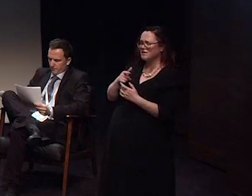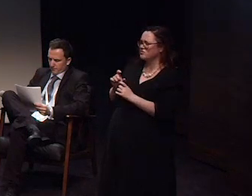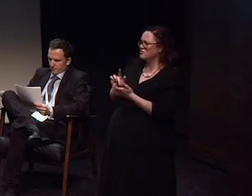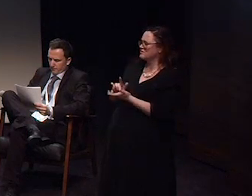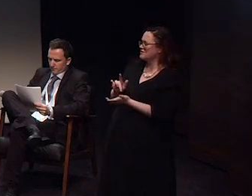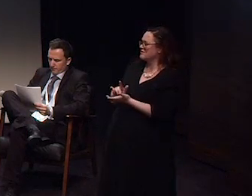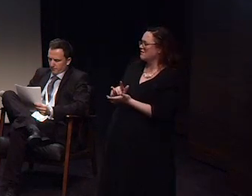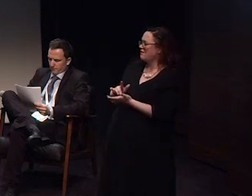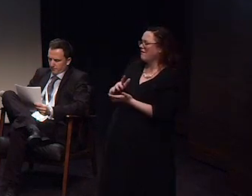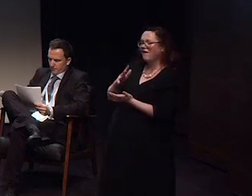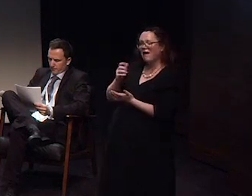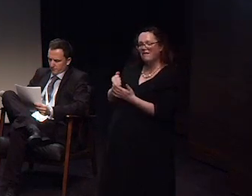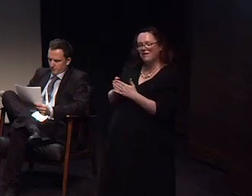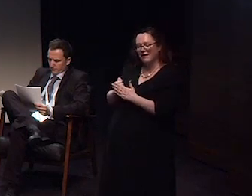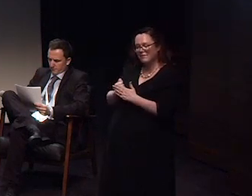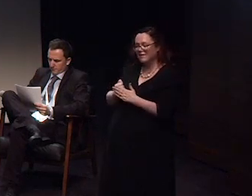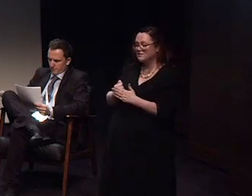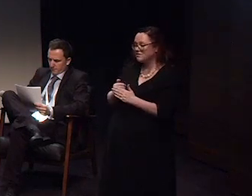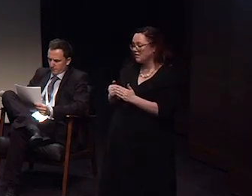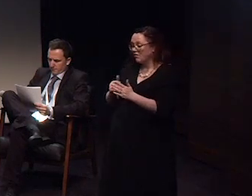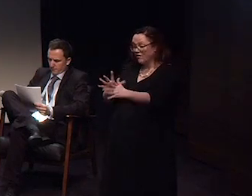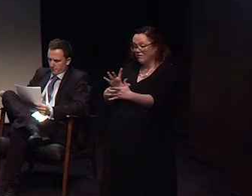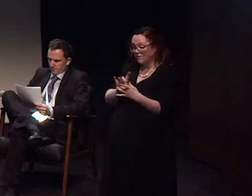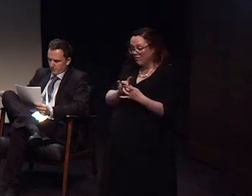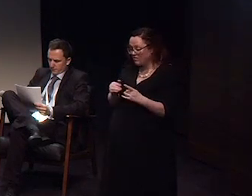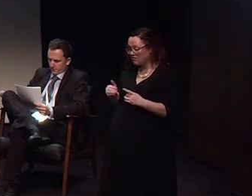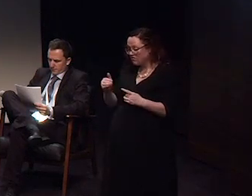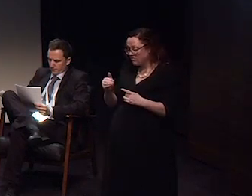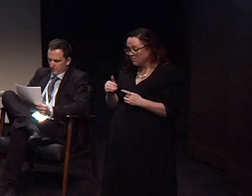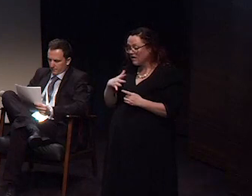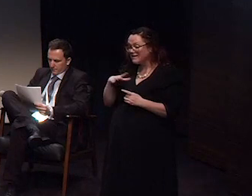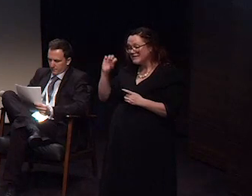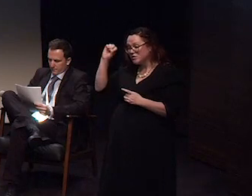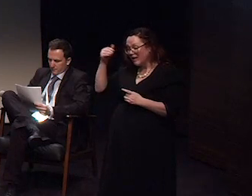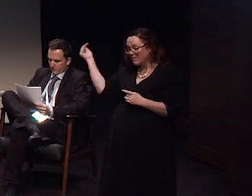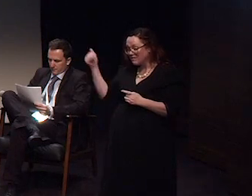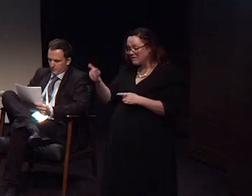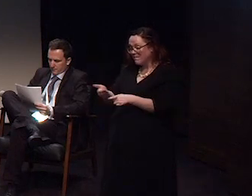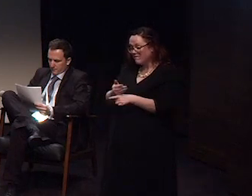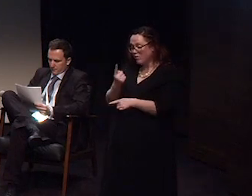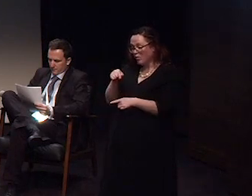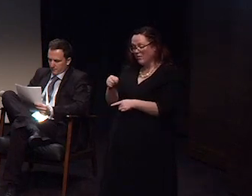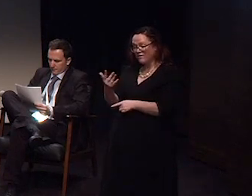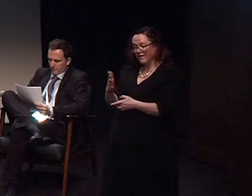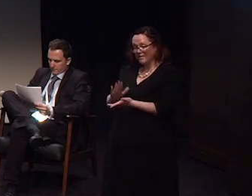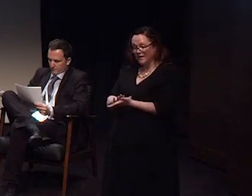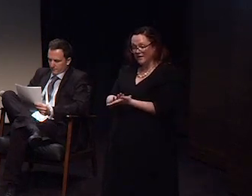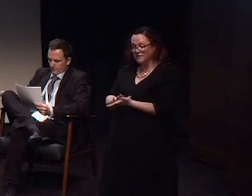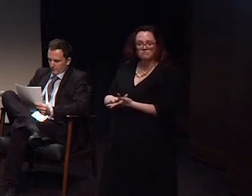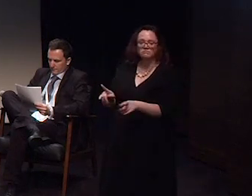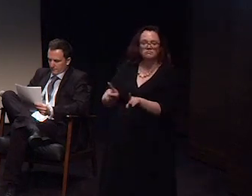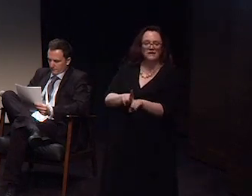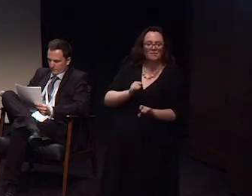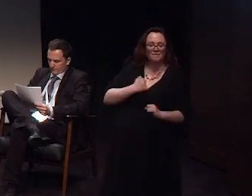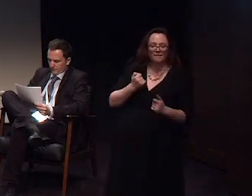to start CPR, we saw it's in the literature it takes 3 to 5 minutes. In